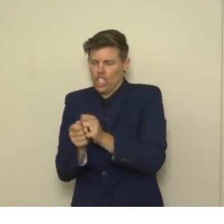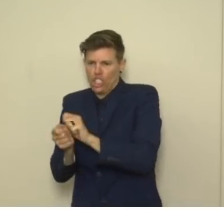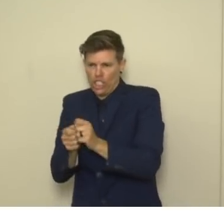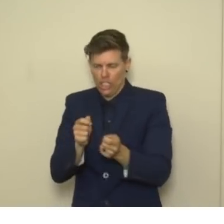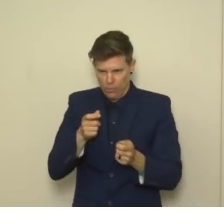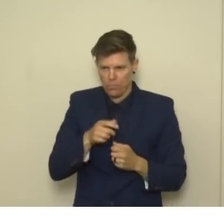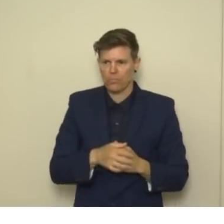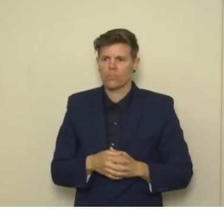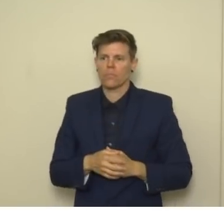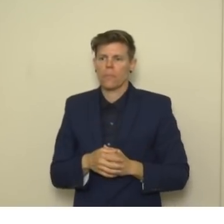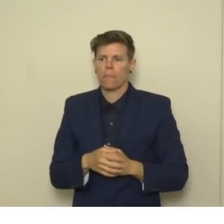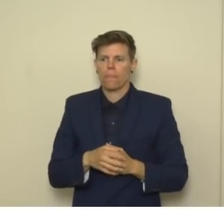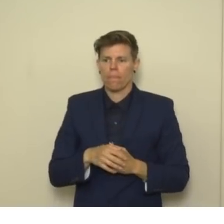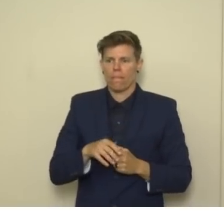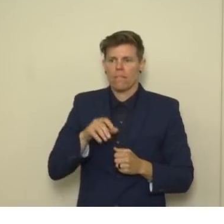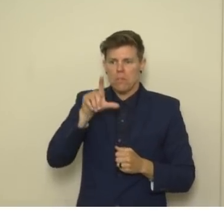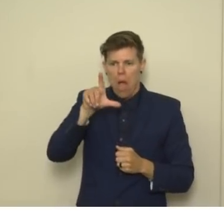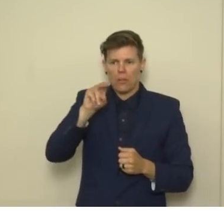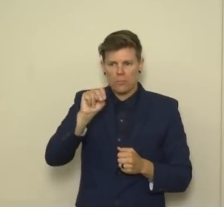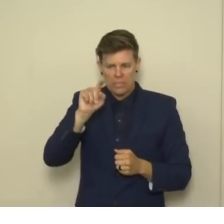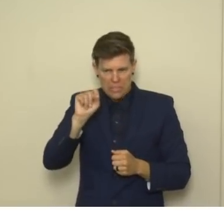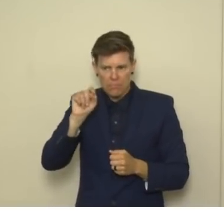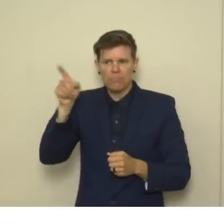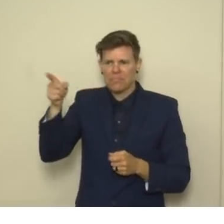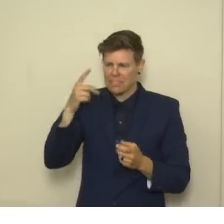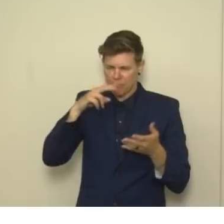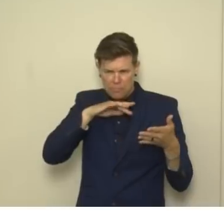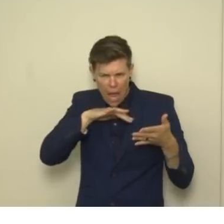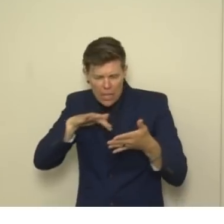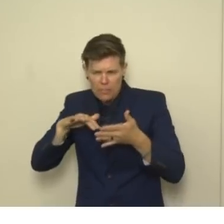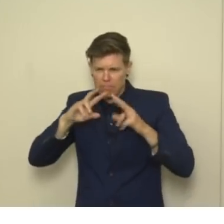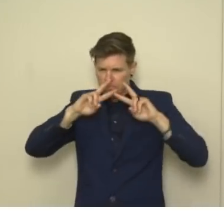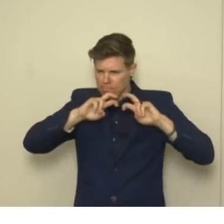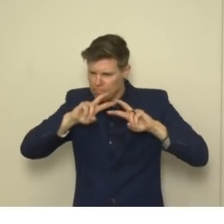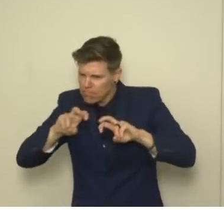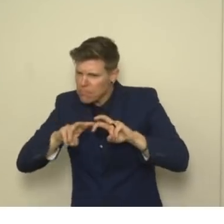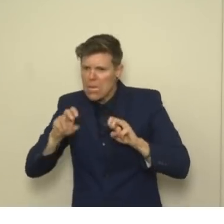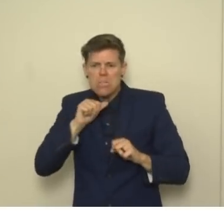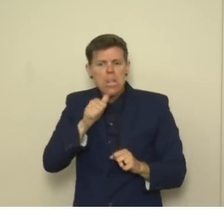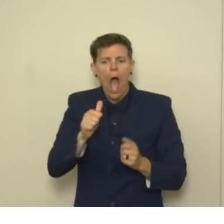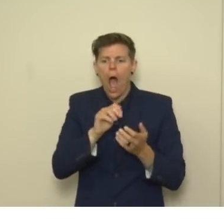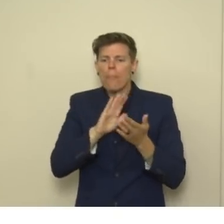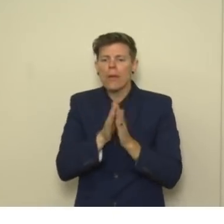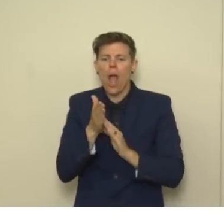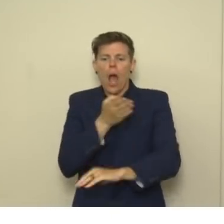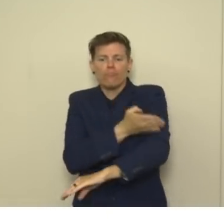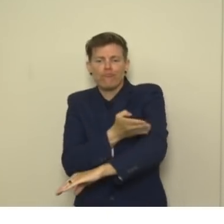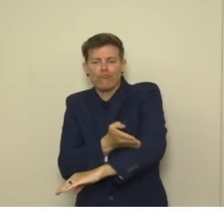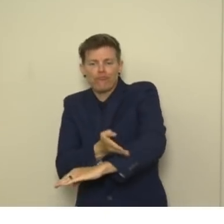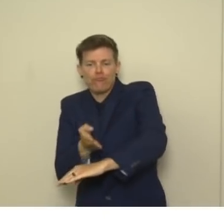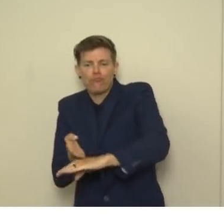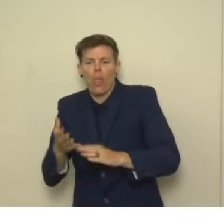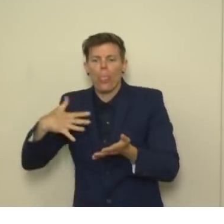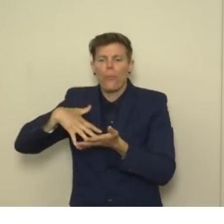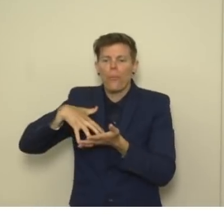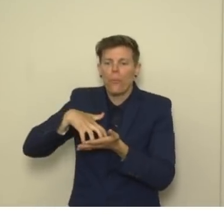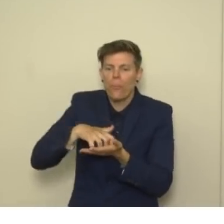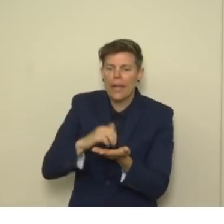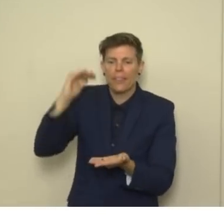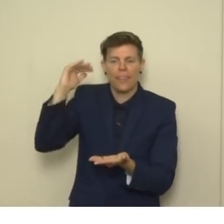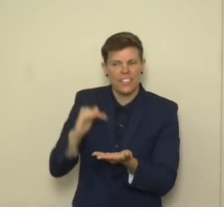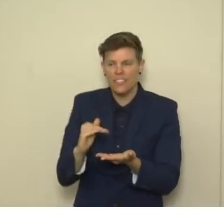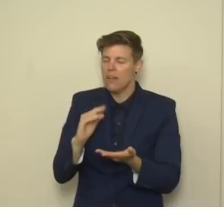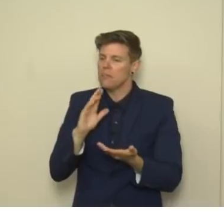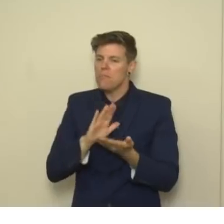any of the various viral mutations. Hospitalization rates seem the same. Viruses that were predicted to be more benign, still putting the same